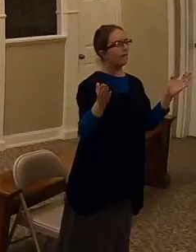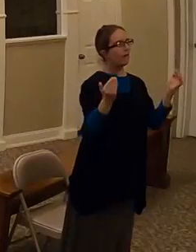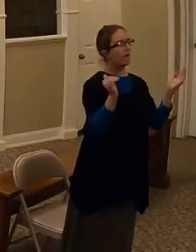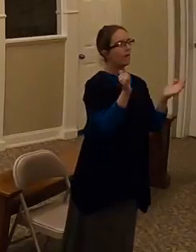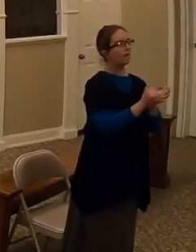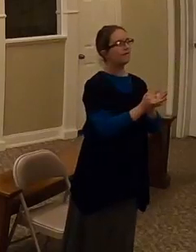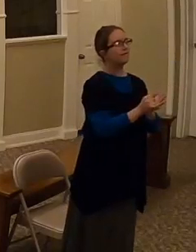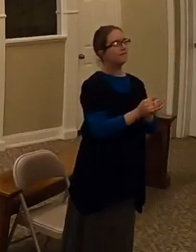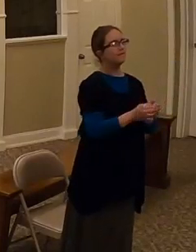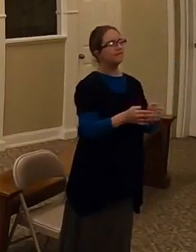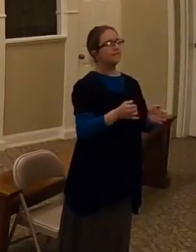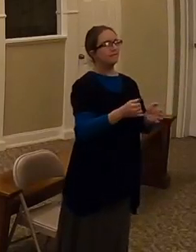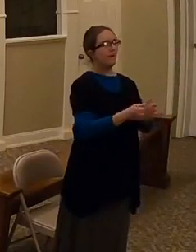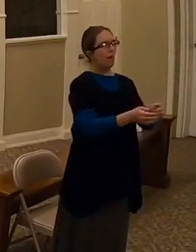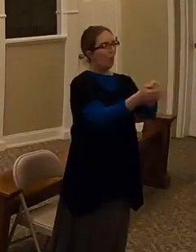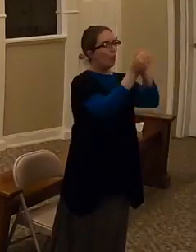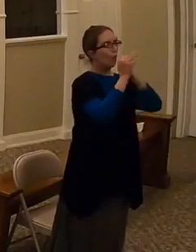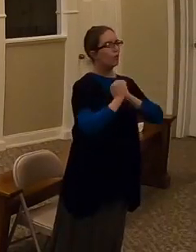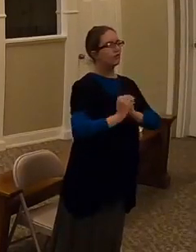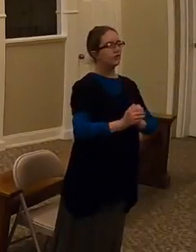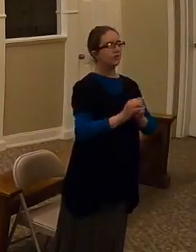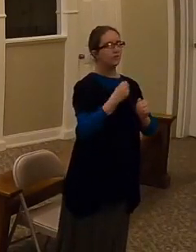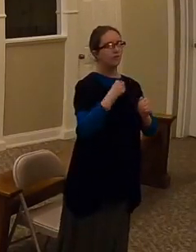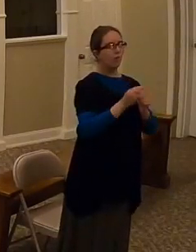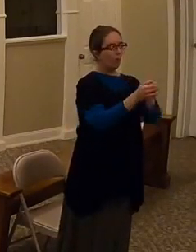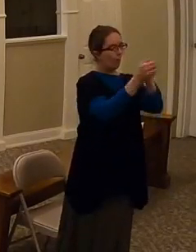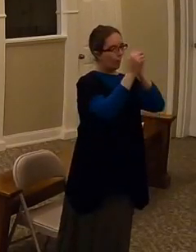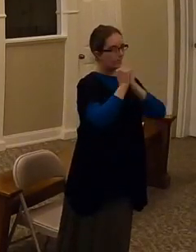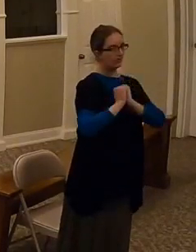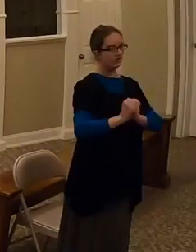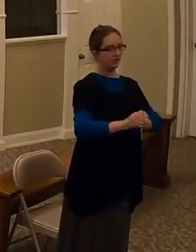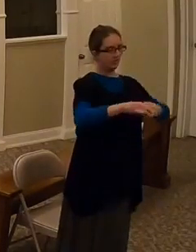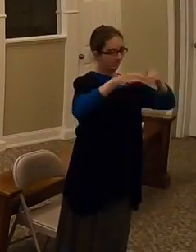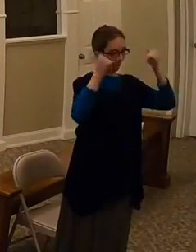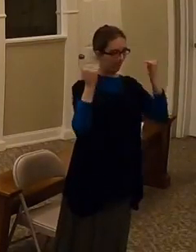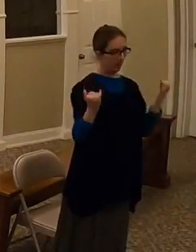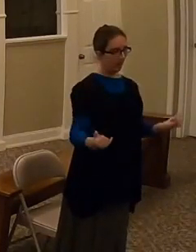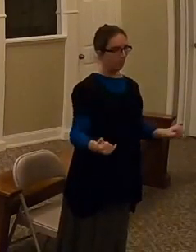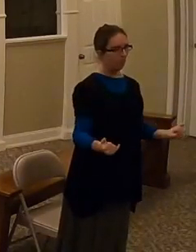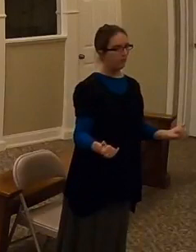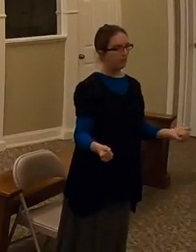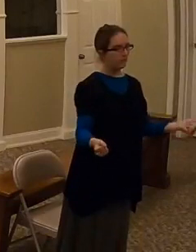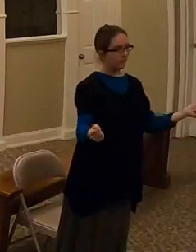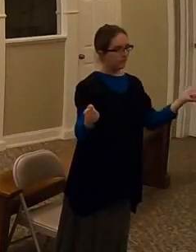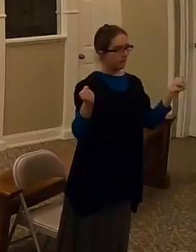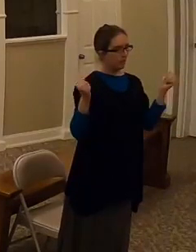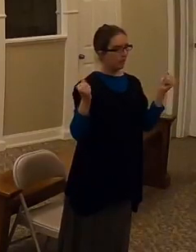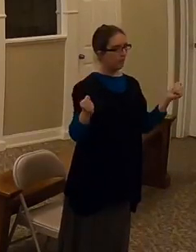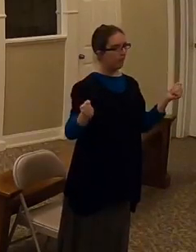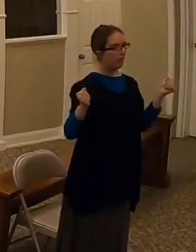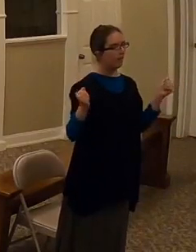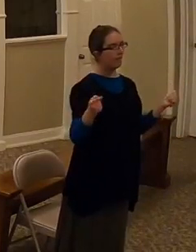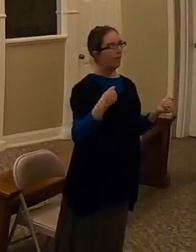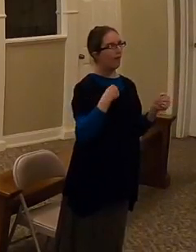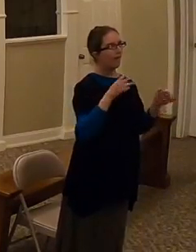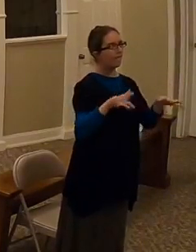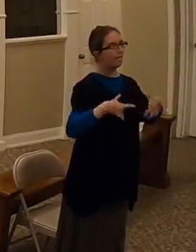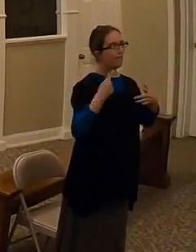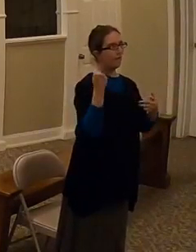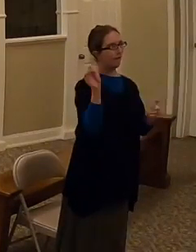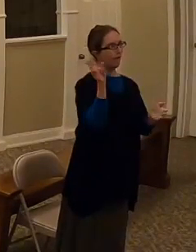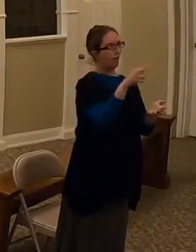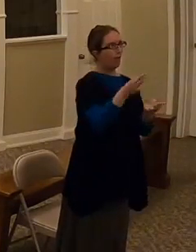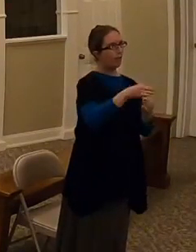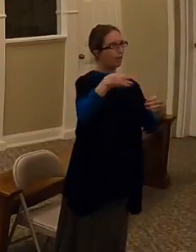on, that's it. Worship him right now. Worship him right now. My God, I love you, Lord. I praise your name. Come on, I feel the Holy Ghost